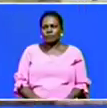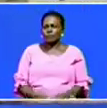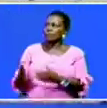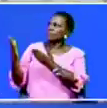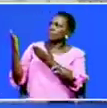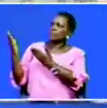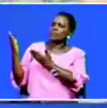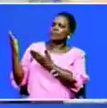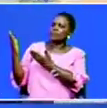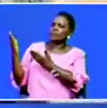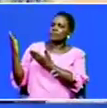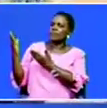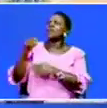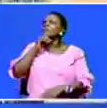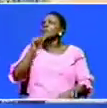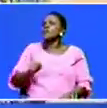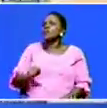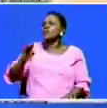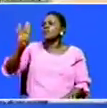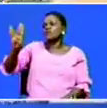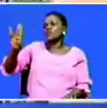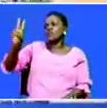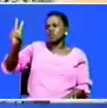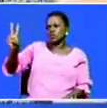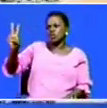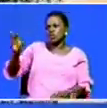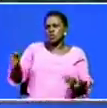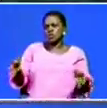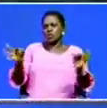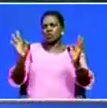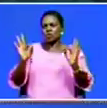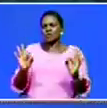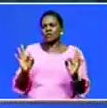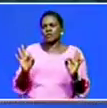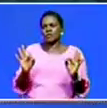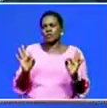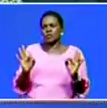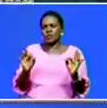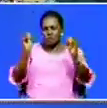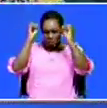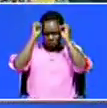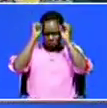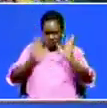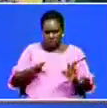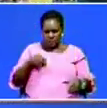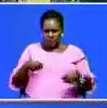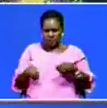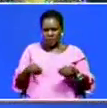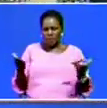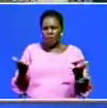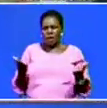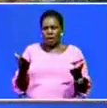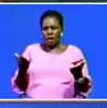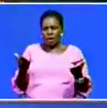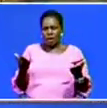Brenda Betty Kiema aliye na umri wa miaka 44 ni afisa mkuu wa kushughulikia masuala ya wanafunzi walio na ulemavu katika